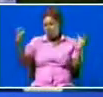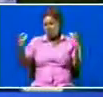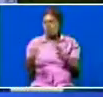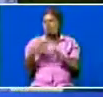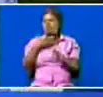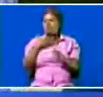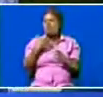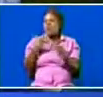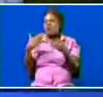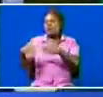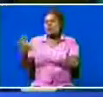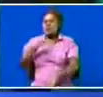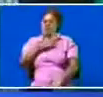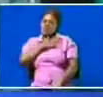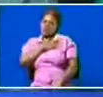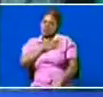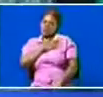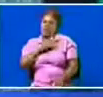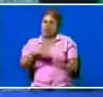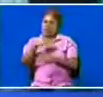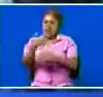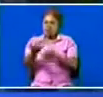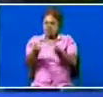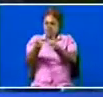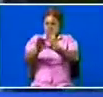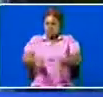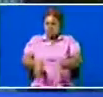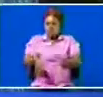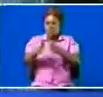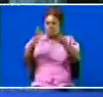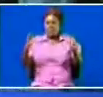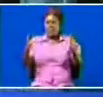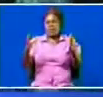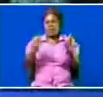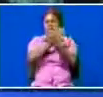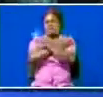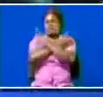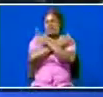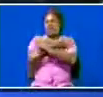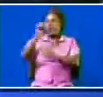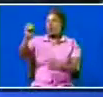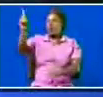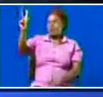to leave the NASA union after falling out with their bigger partner, ODM party.